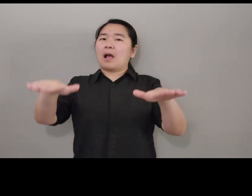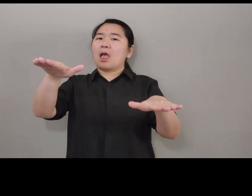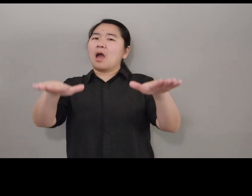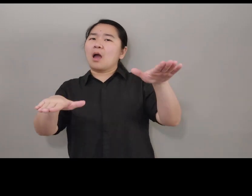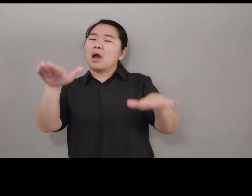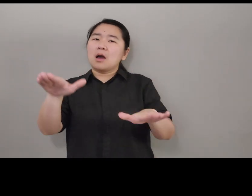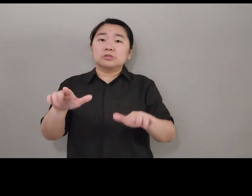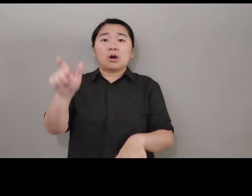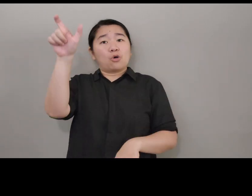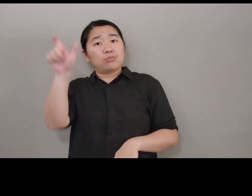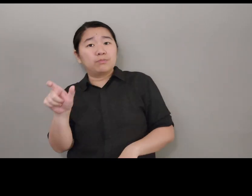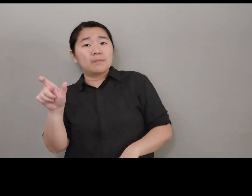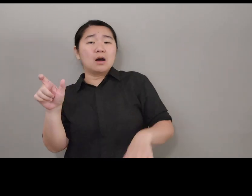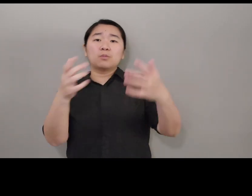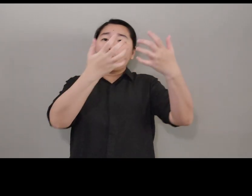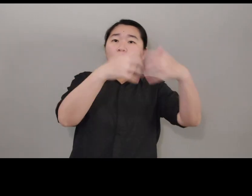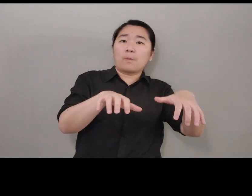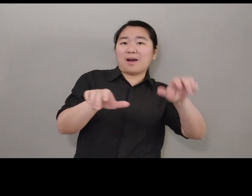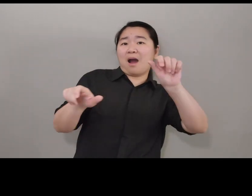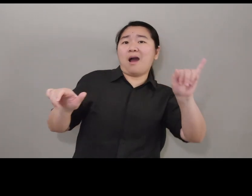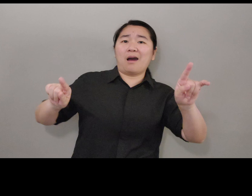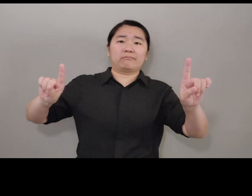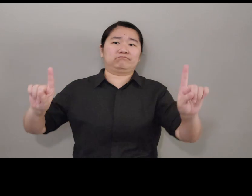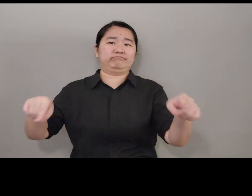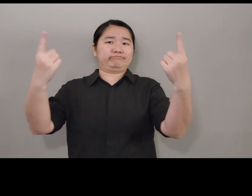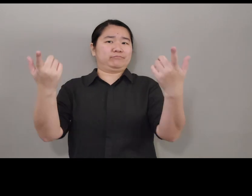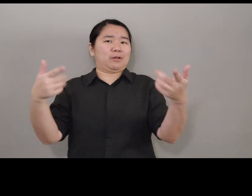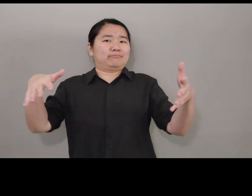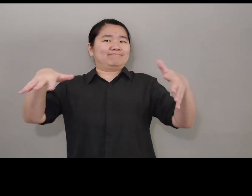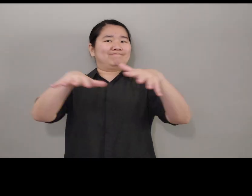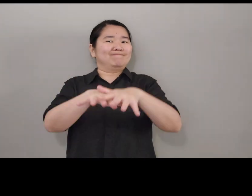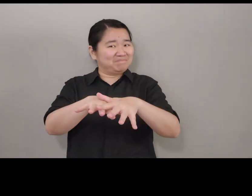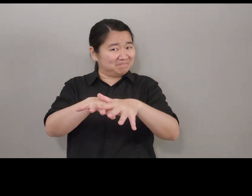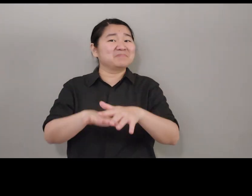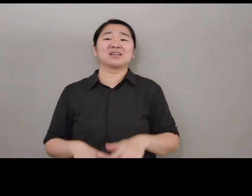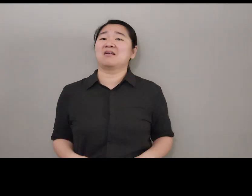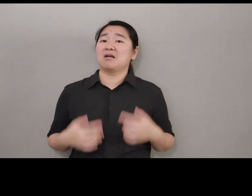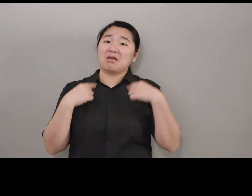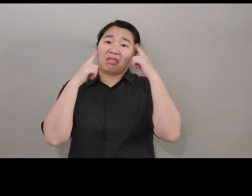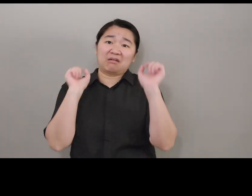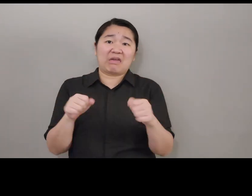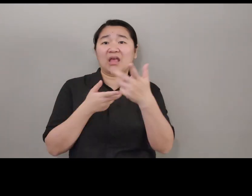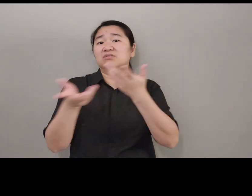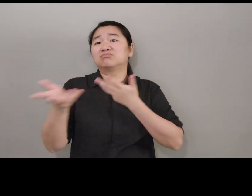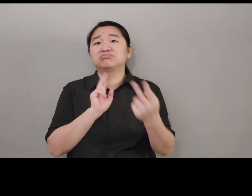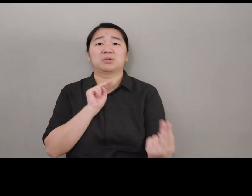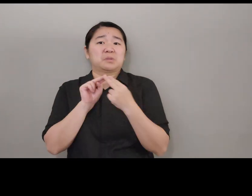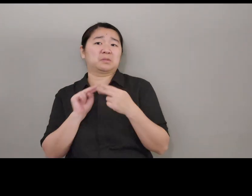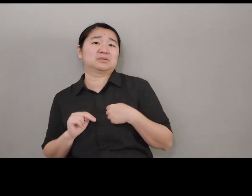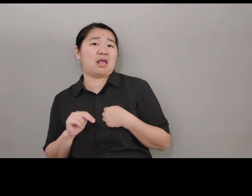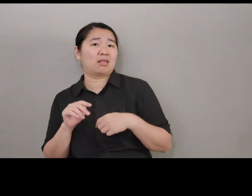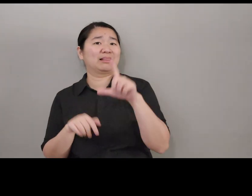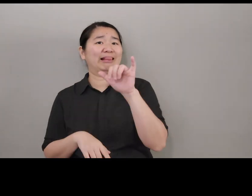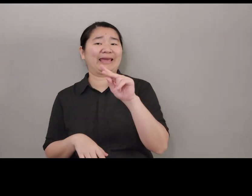I'd love to talk to all of you from time to time. Reach out to me on LinkedIn. I know we're going to be short of time, and I'm sure Susanna is going to be waiting out